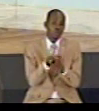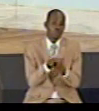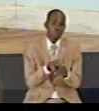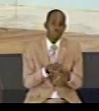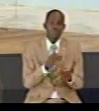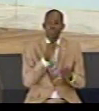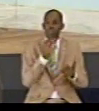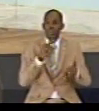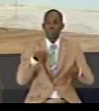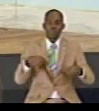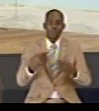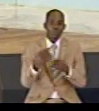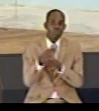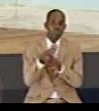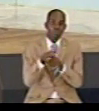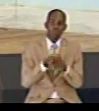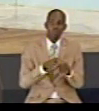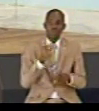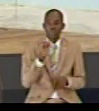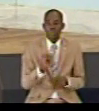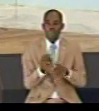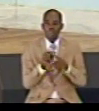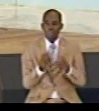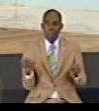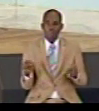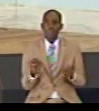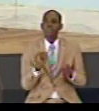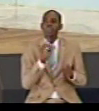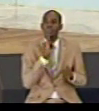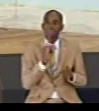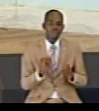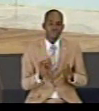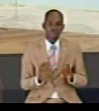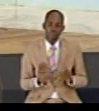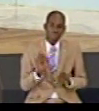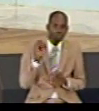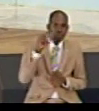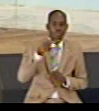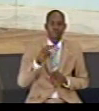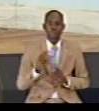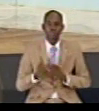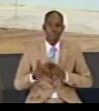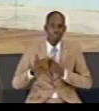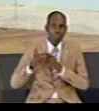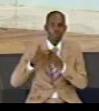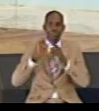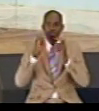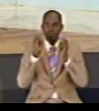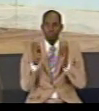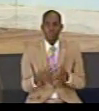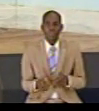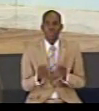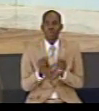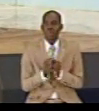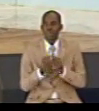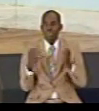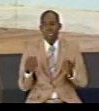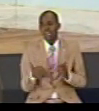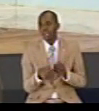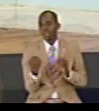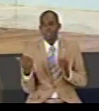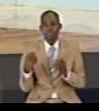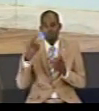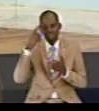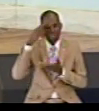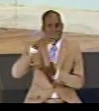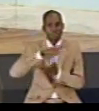going sluggishly. It's actually running, galloping, and going without any distraction.